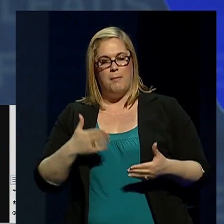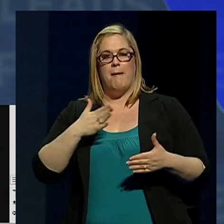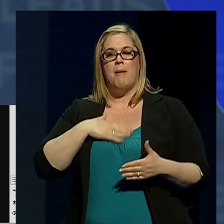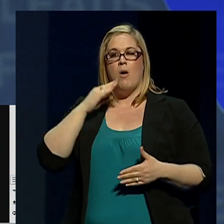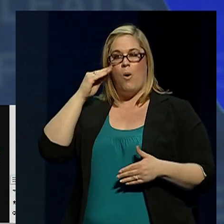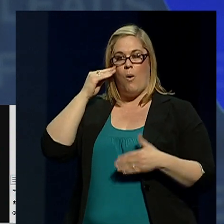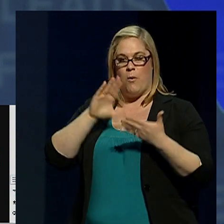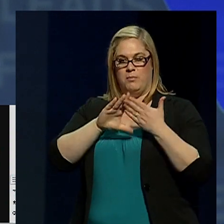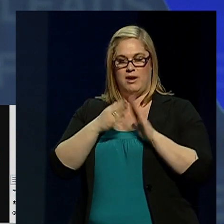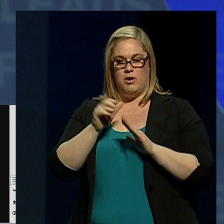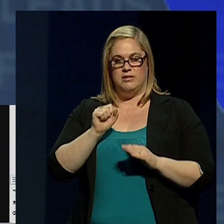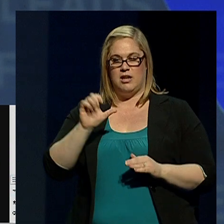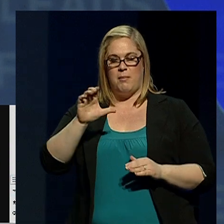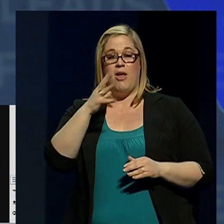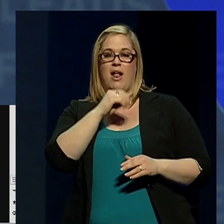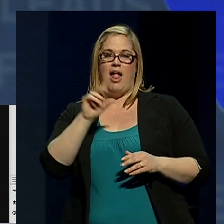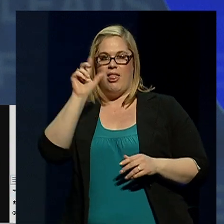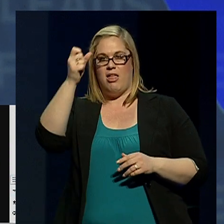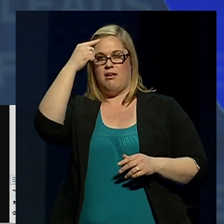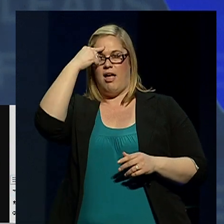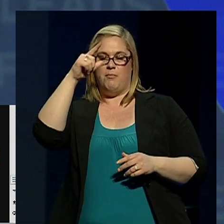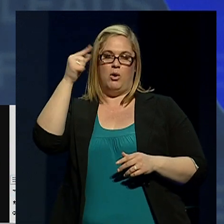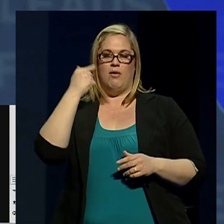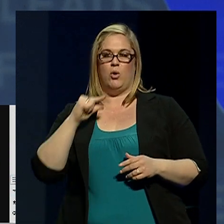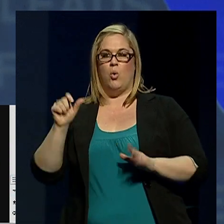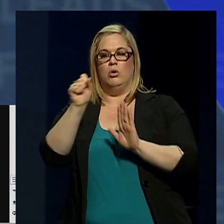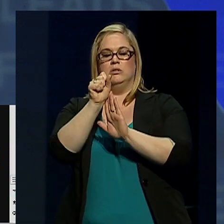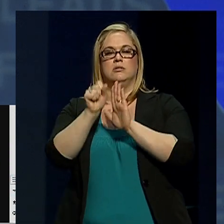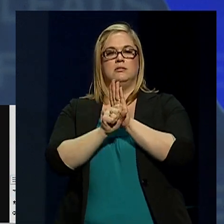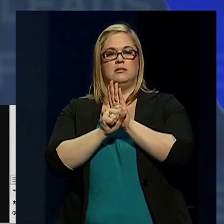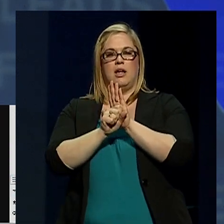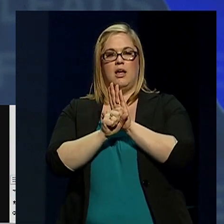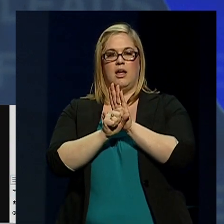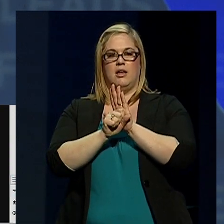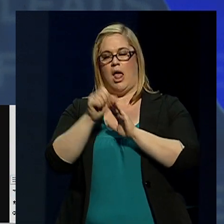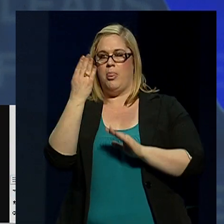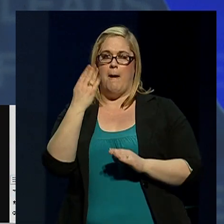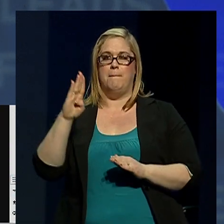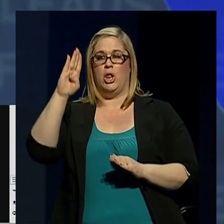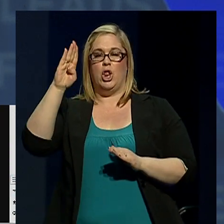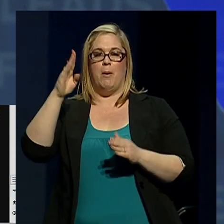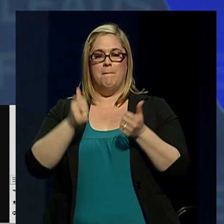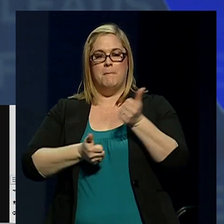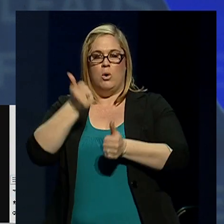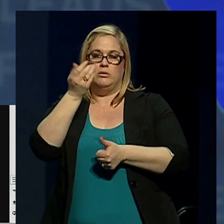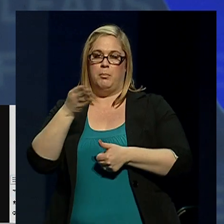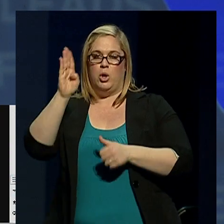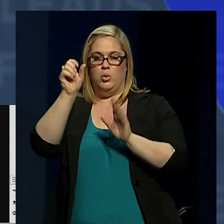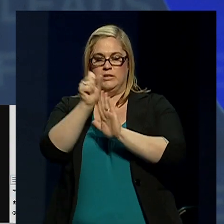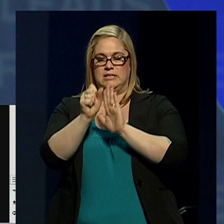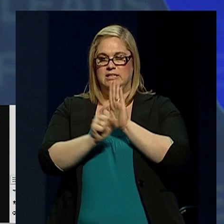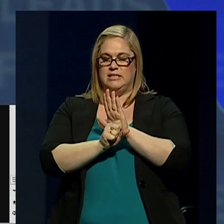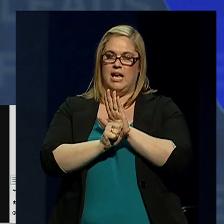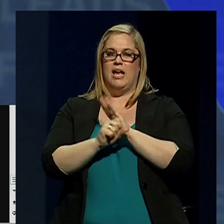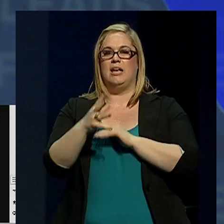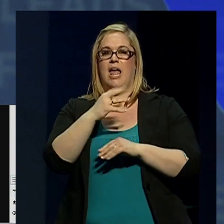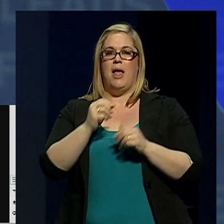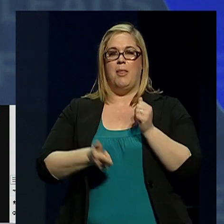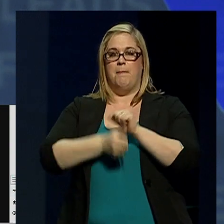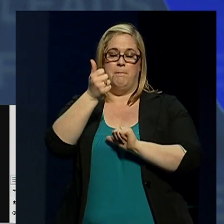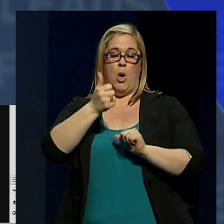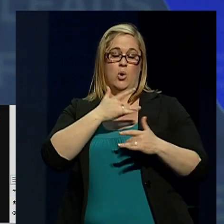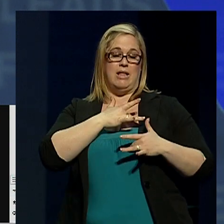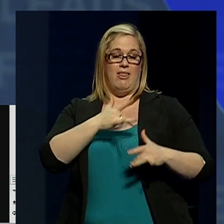hometown, and the capital of the Golden State, the bluest state, the likeliest state to go